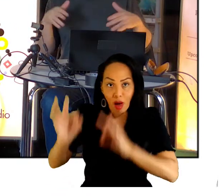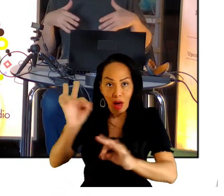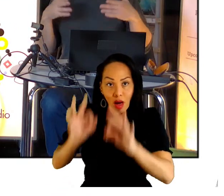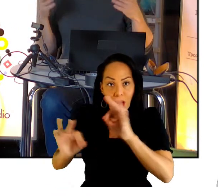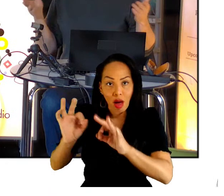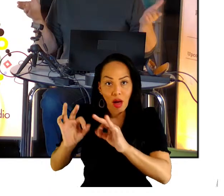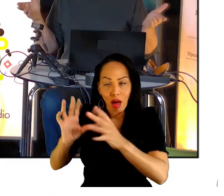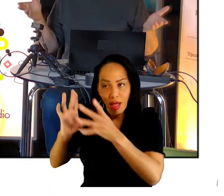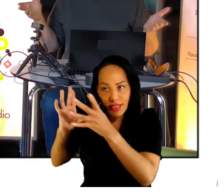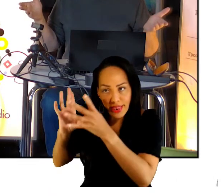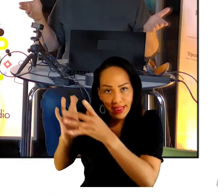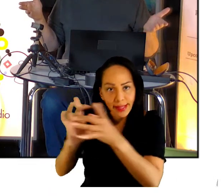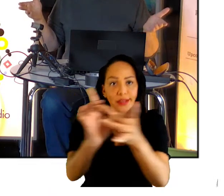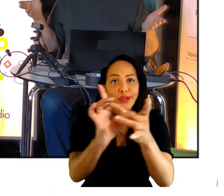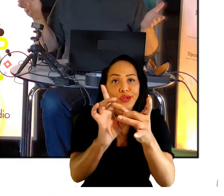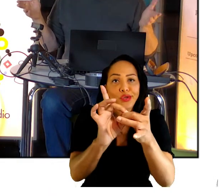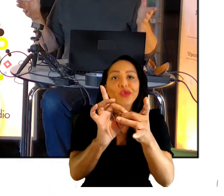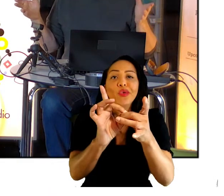projection.